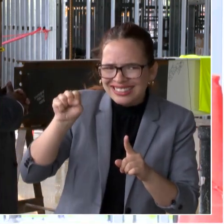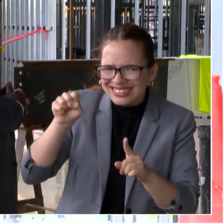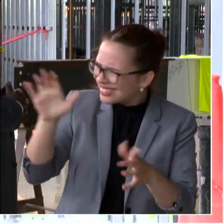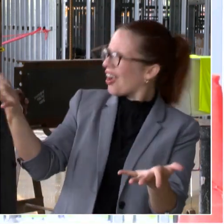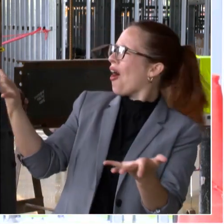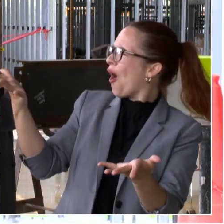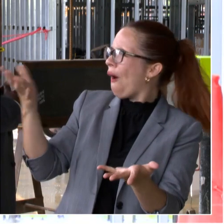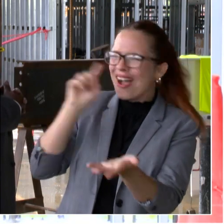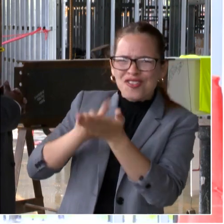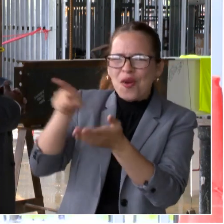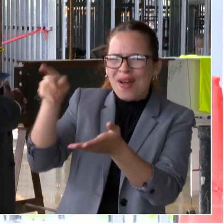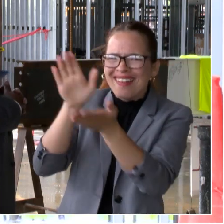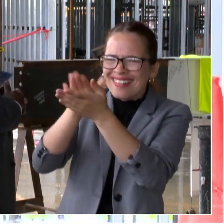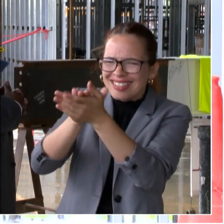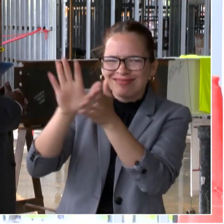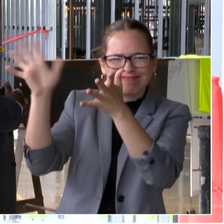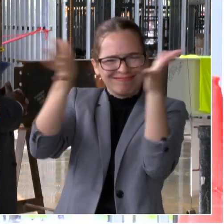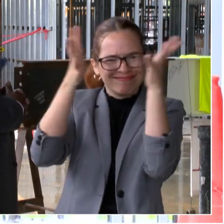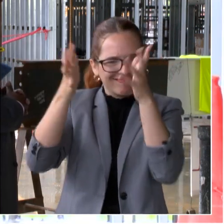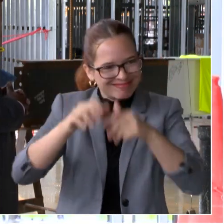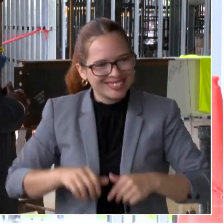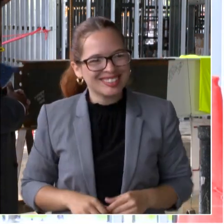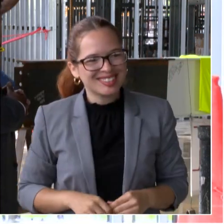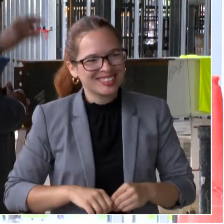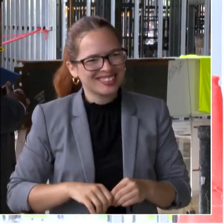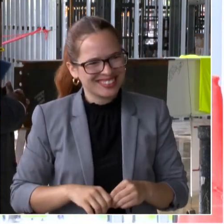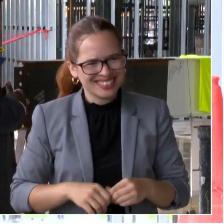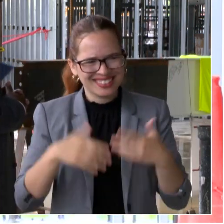and all those Director